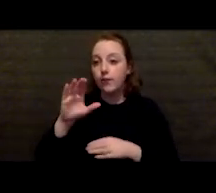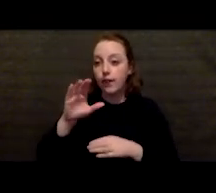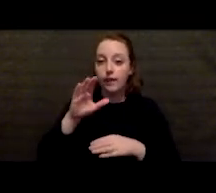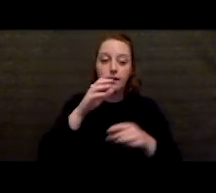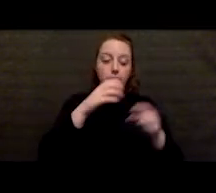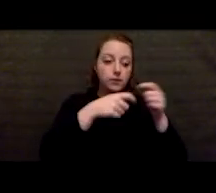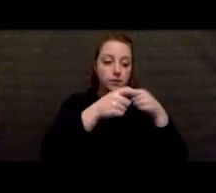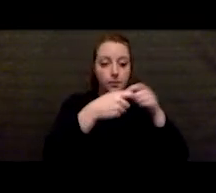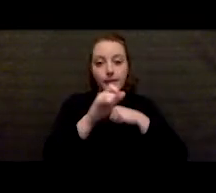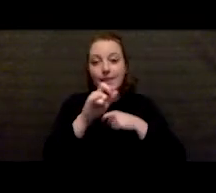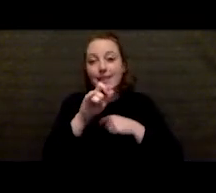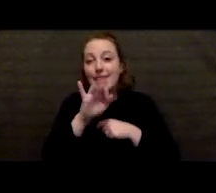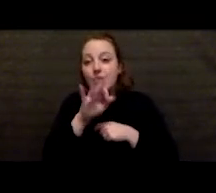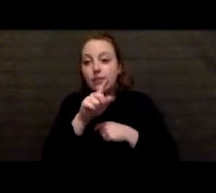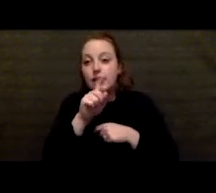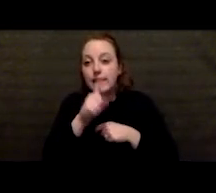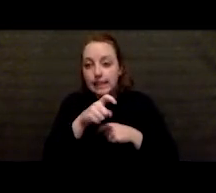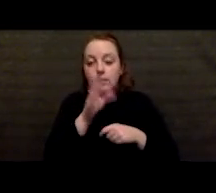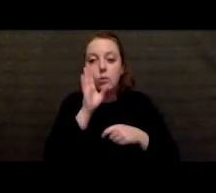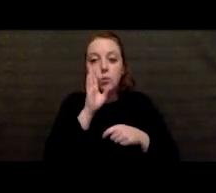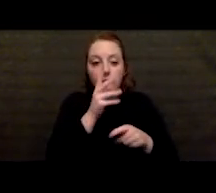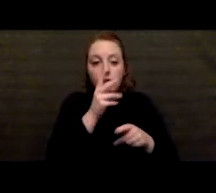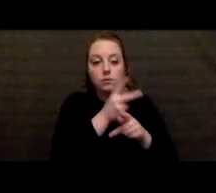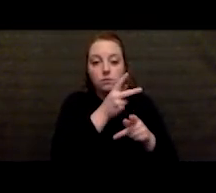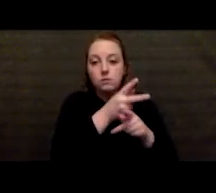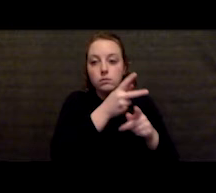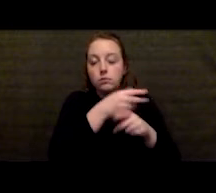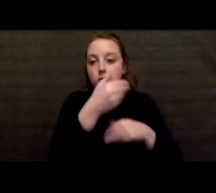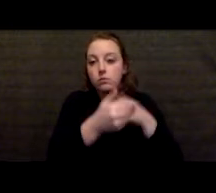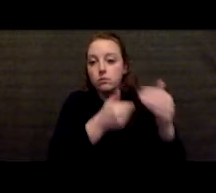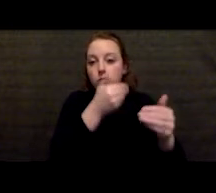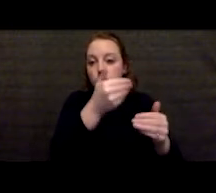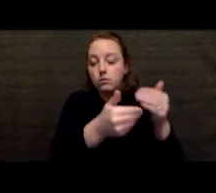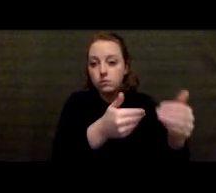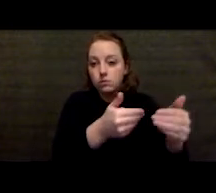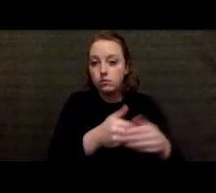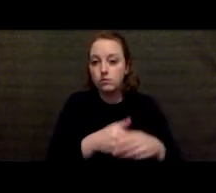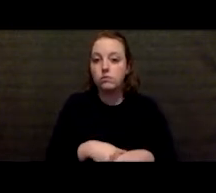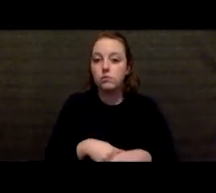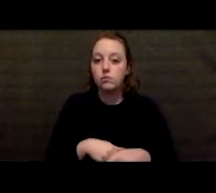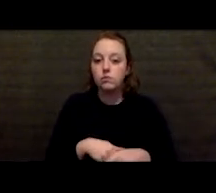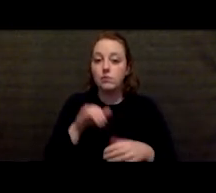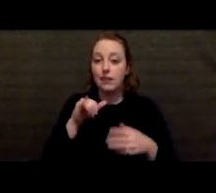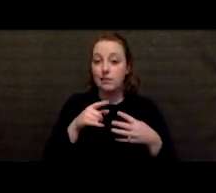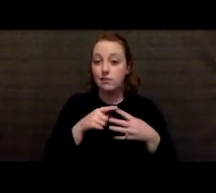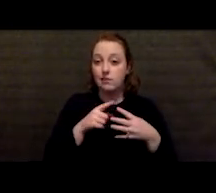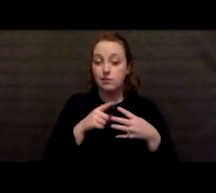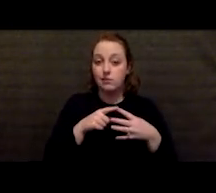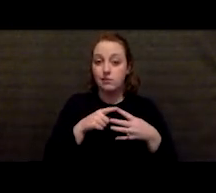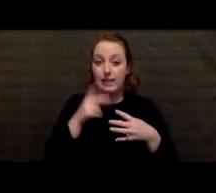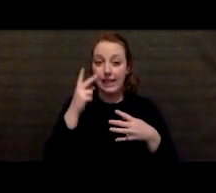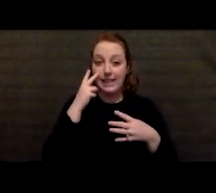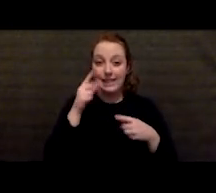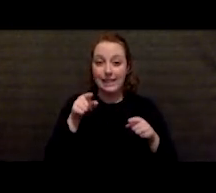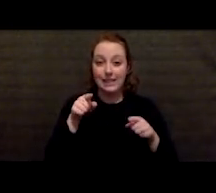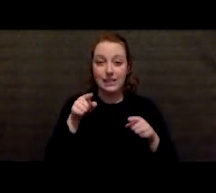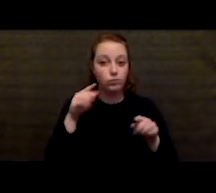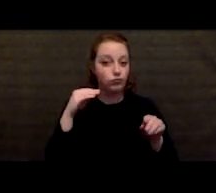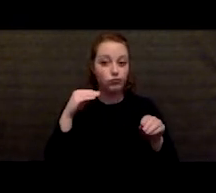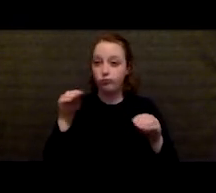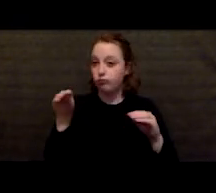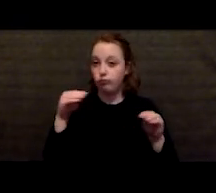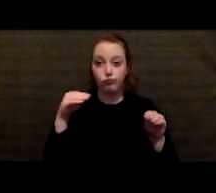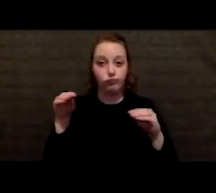replacements, that sort of thing? Let's tackle that one first. So that's the M&O solution. I see a head. I see you shaking your head